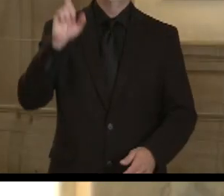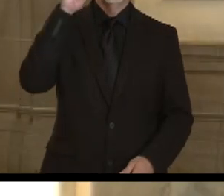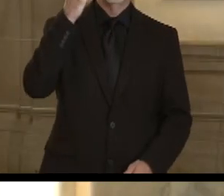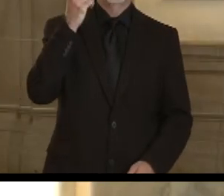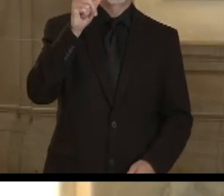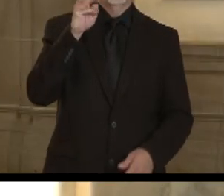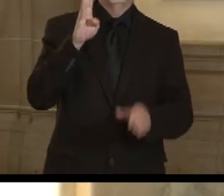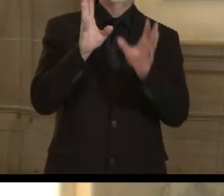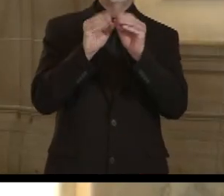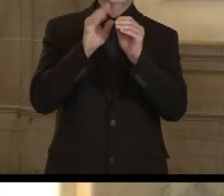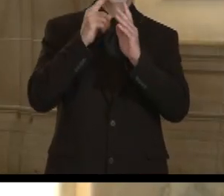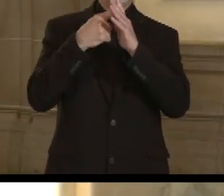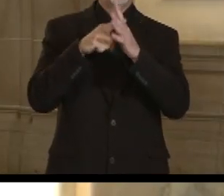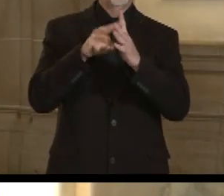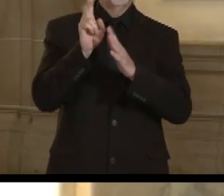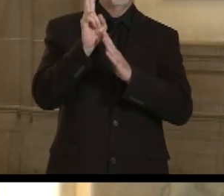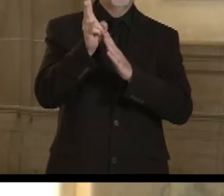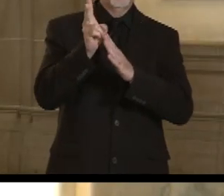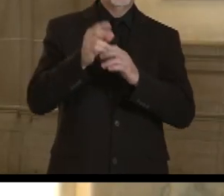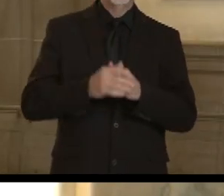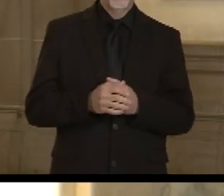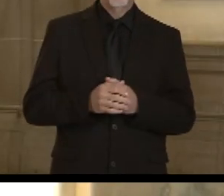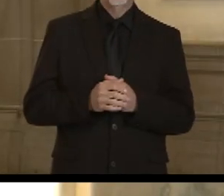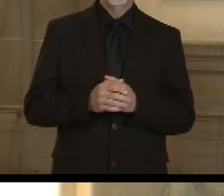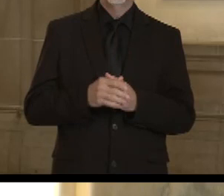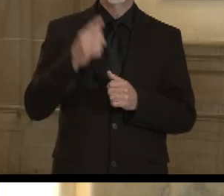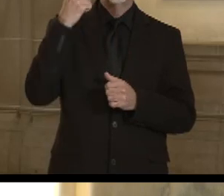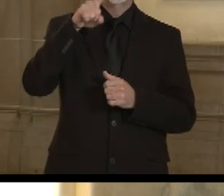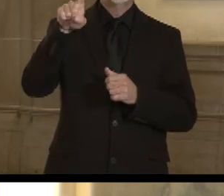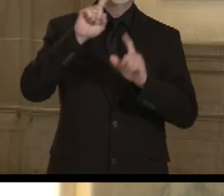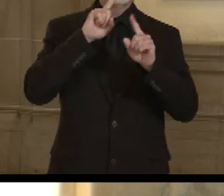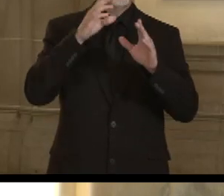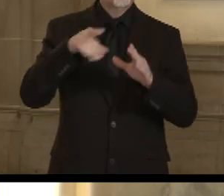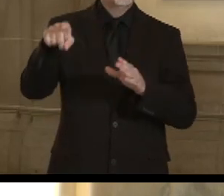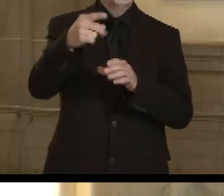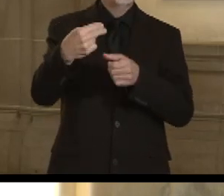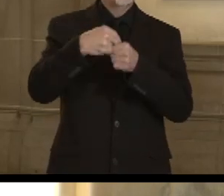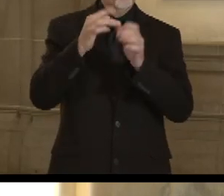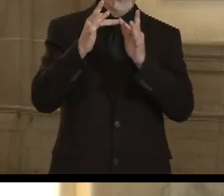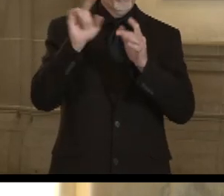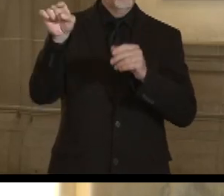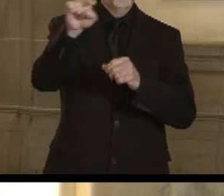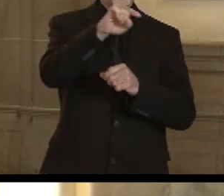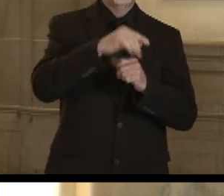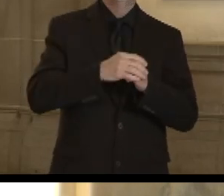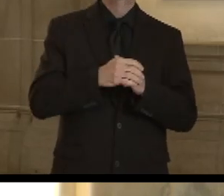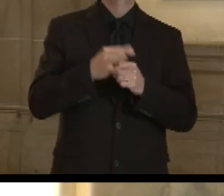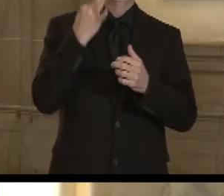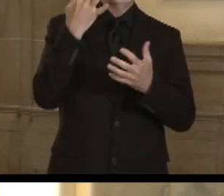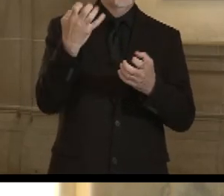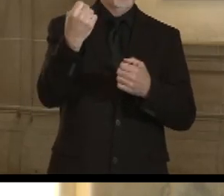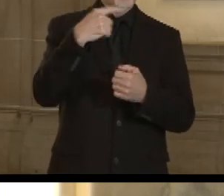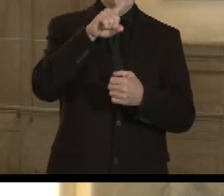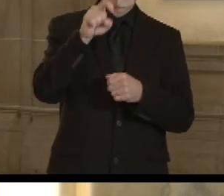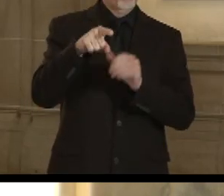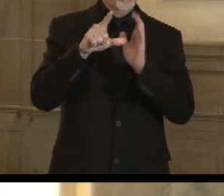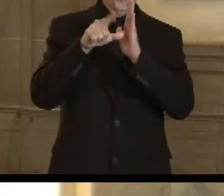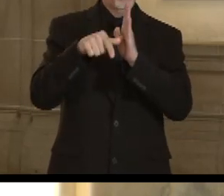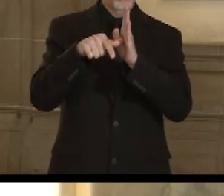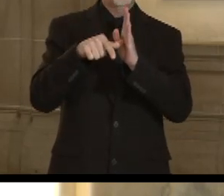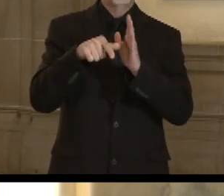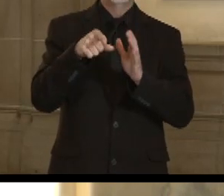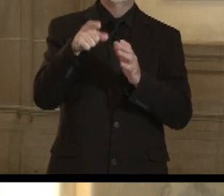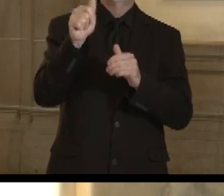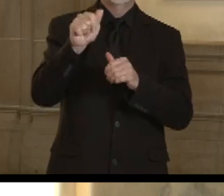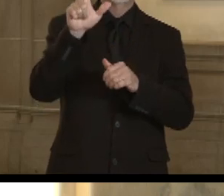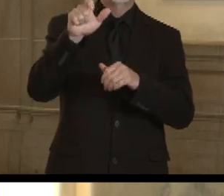Governor Holcomb's briefing will begin in 2 minutes. For the journalists joining us in the digital press room, if you'd like to ask a question,